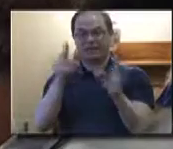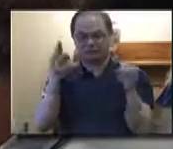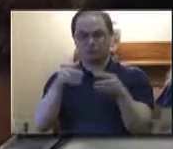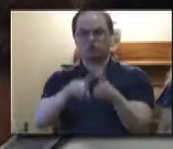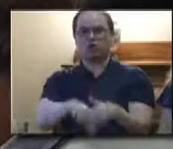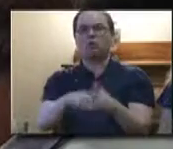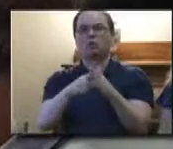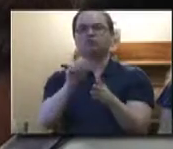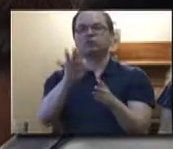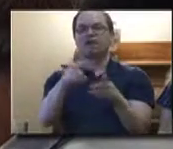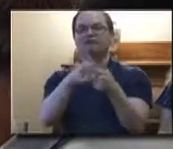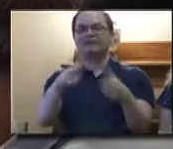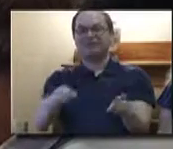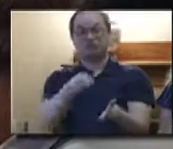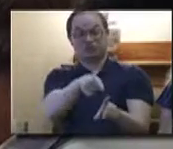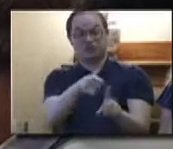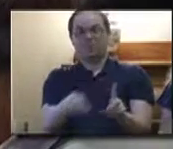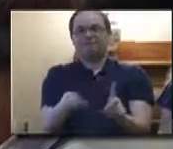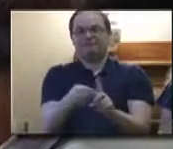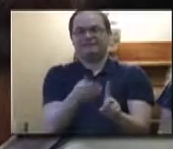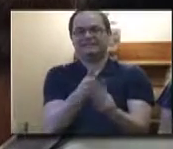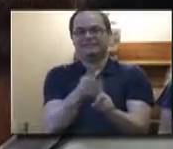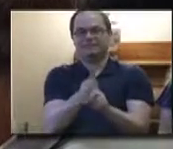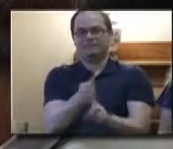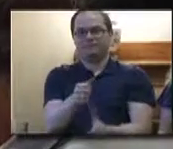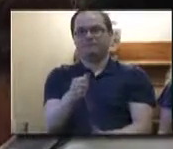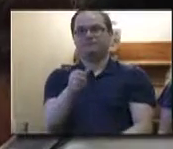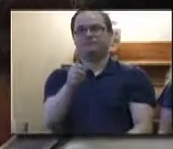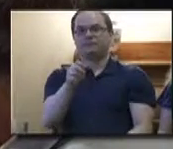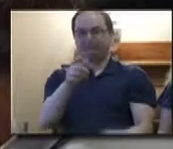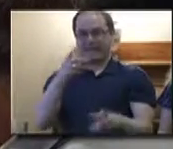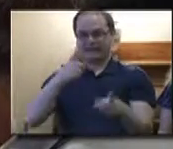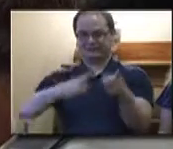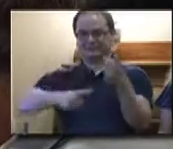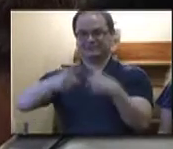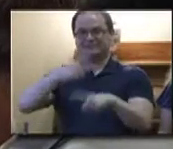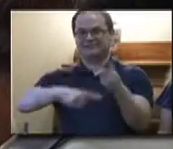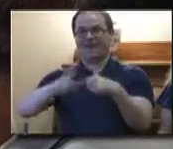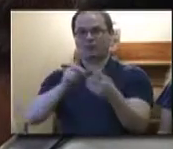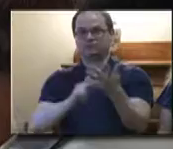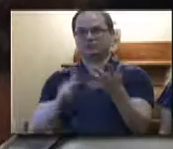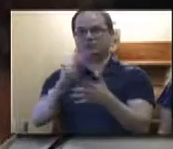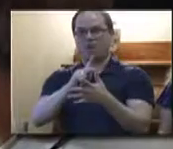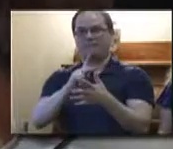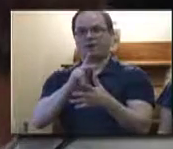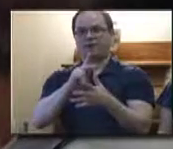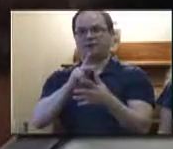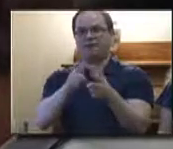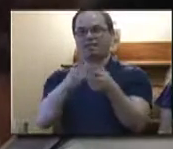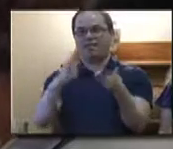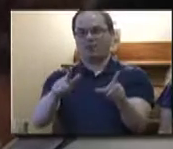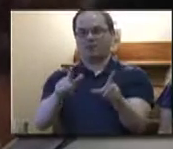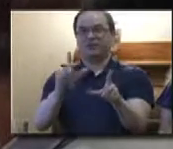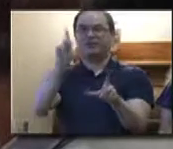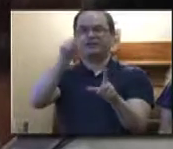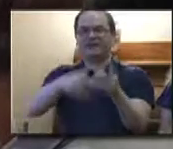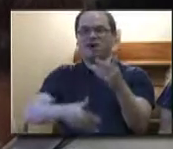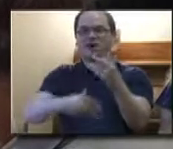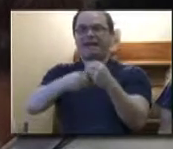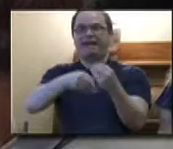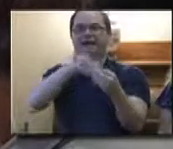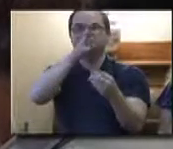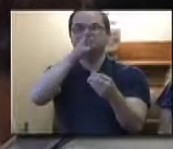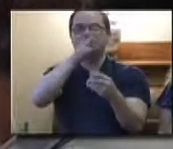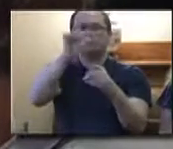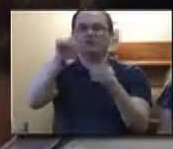language, he became convinced that sign was the primary language. And then they added the spoken words